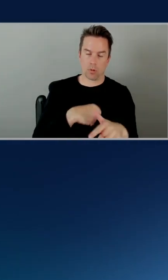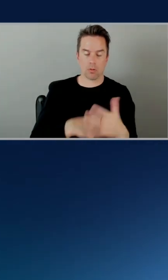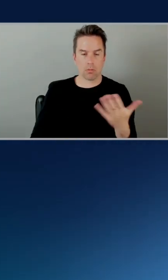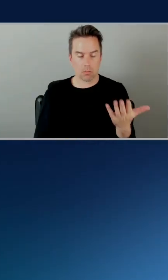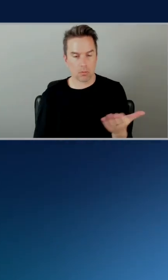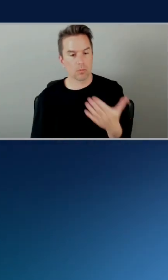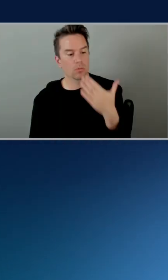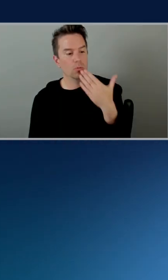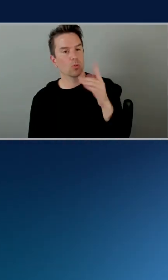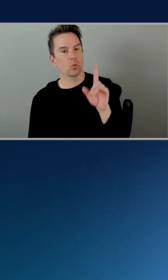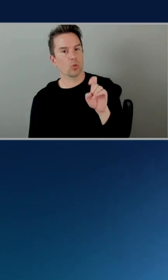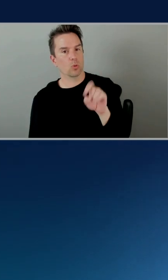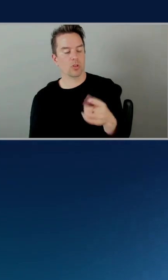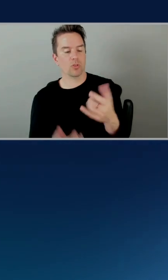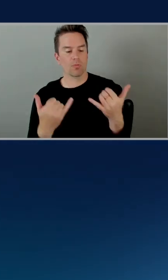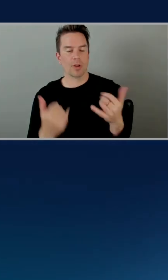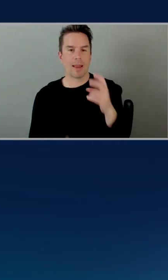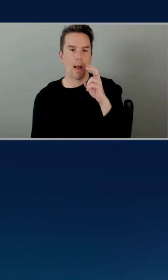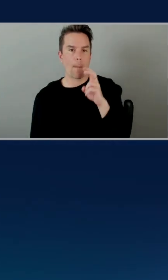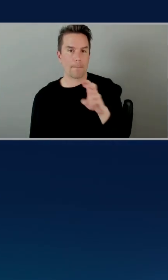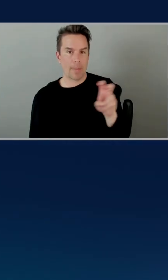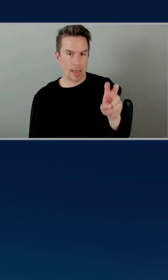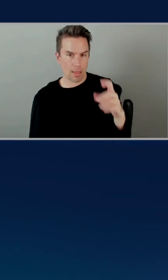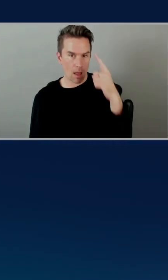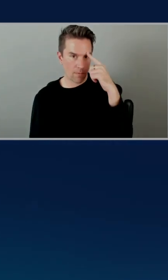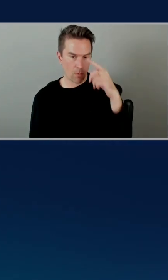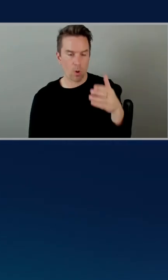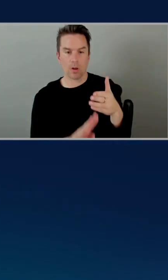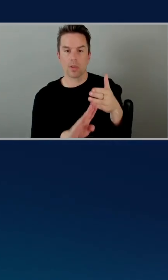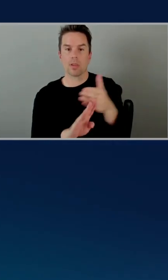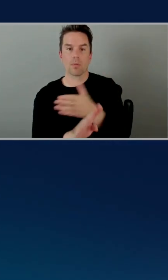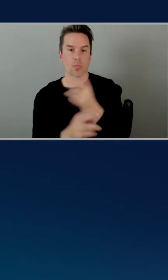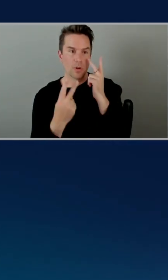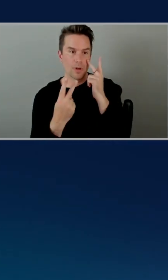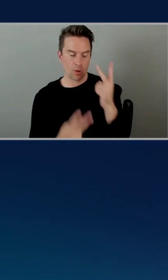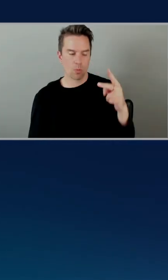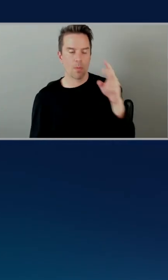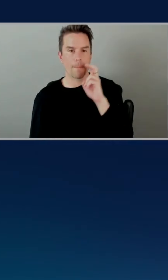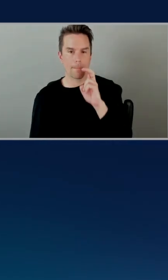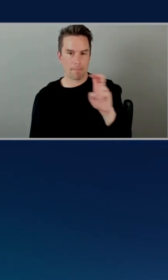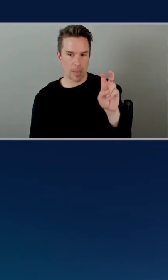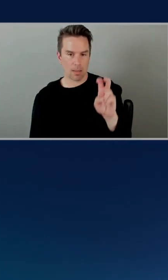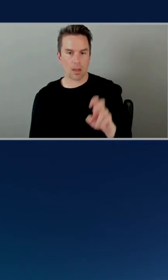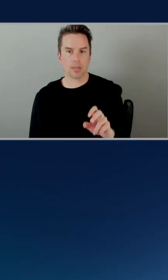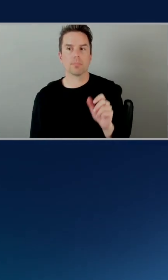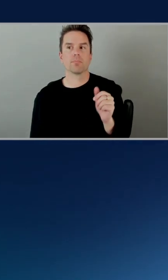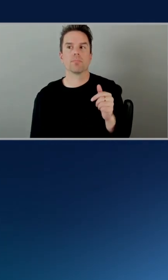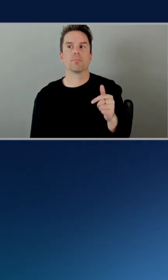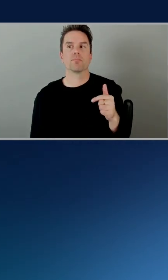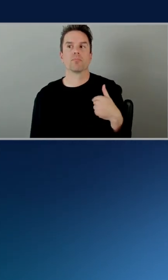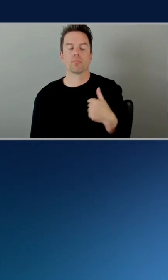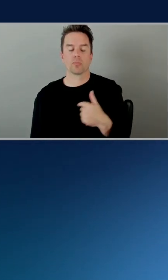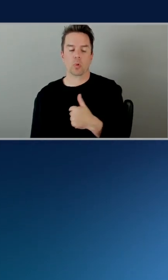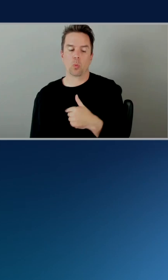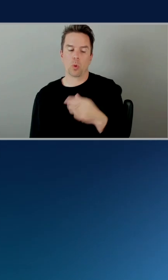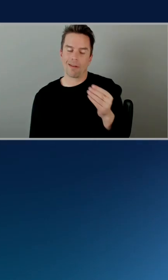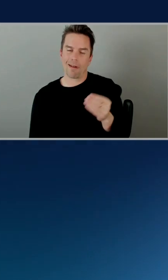we're doing Python for the preview. Okay. Cool. And we're giving